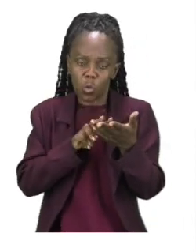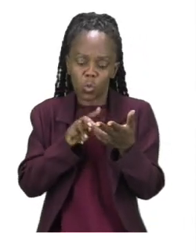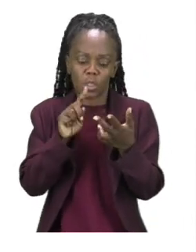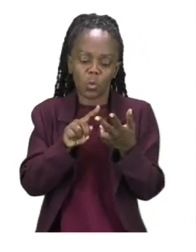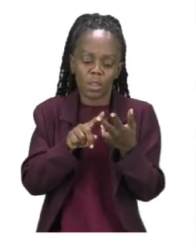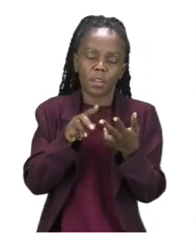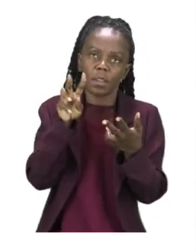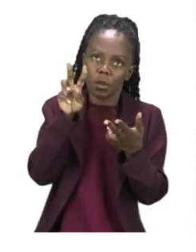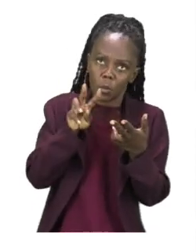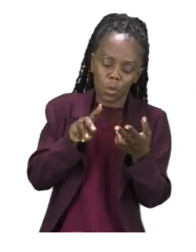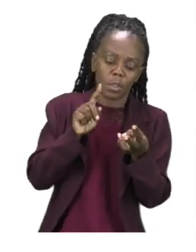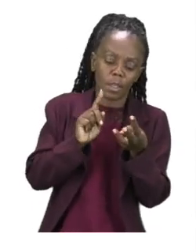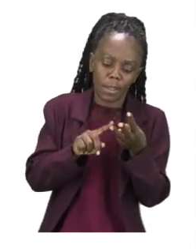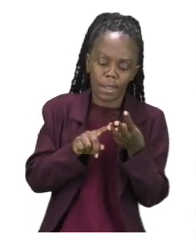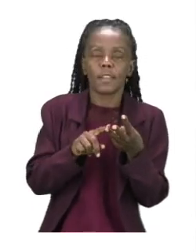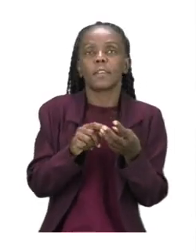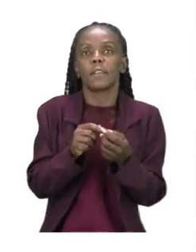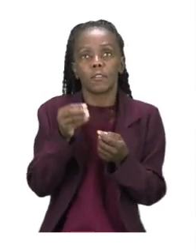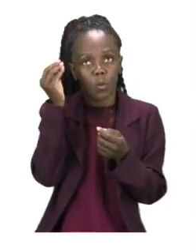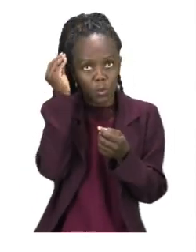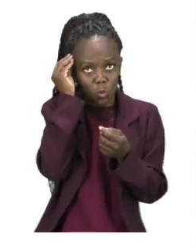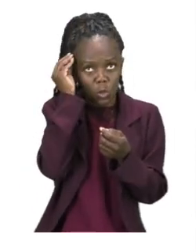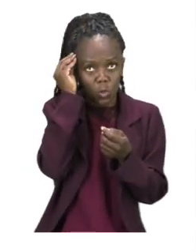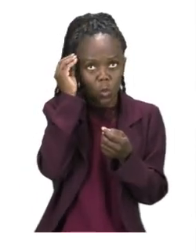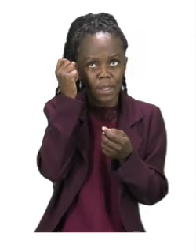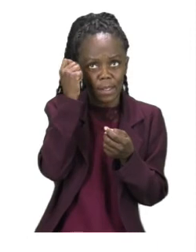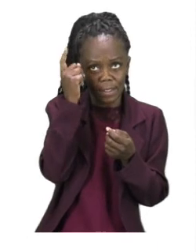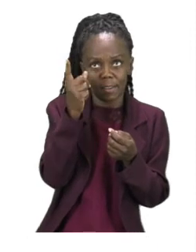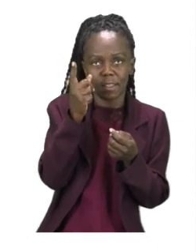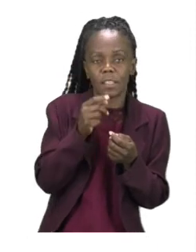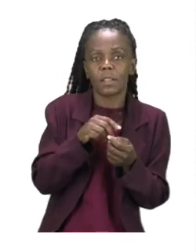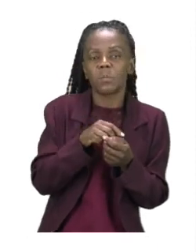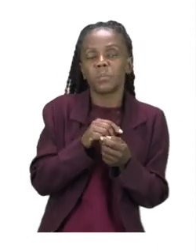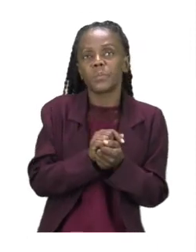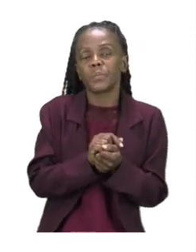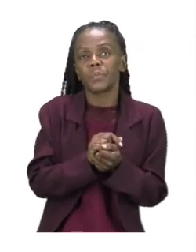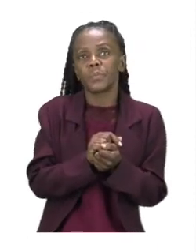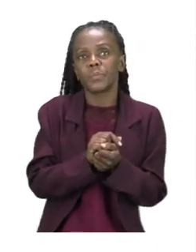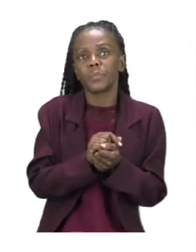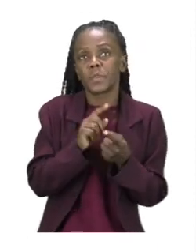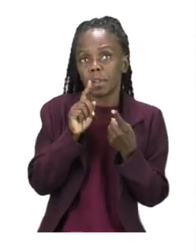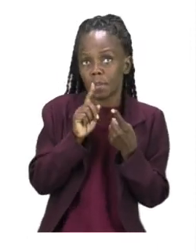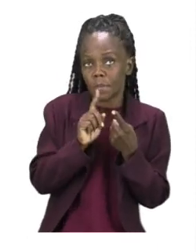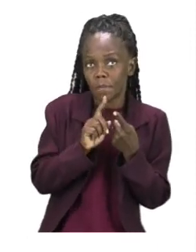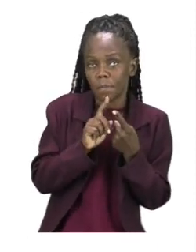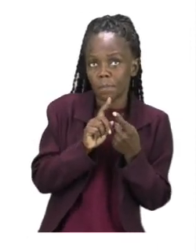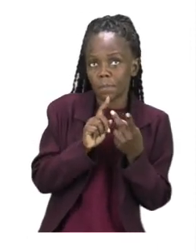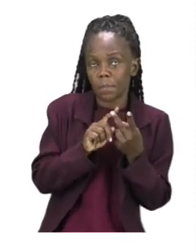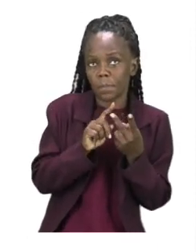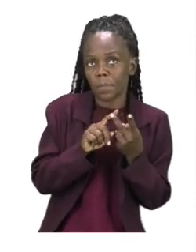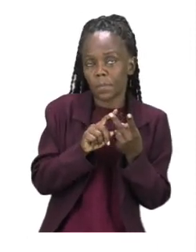understand what the story is about. The second time when we read our story, it is to find